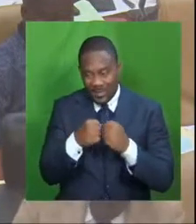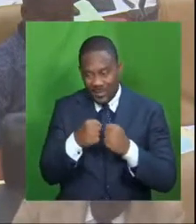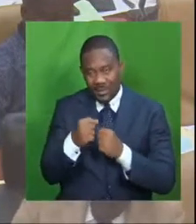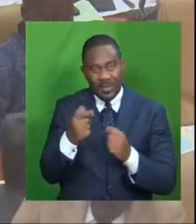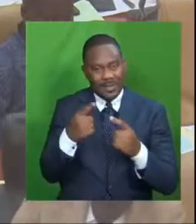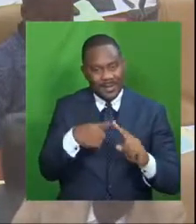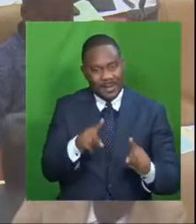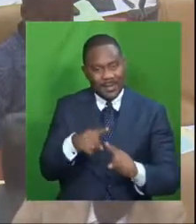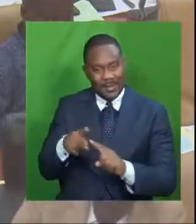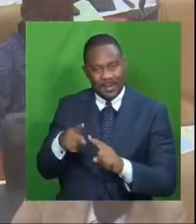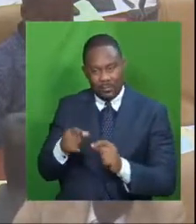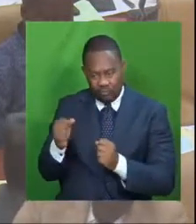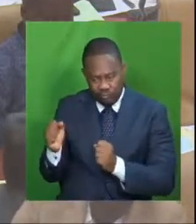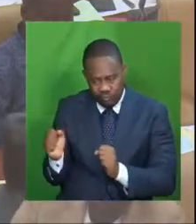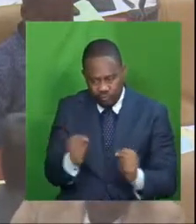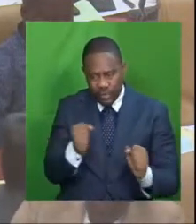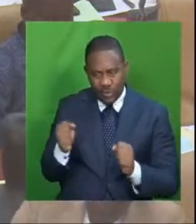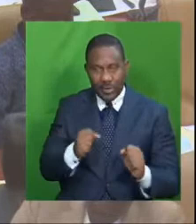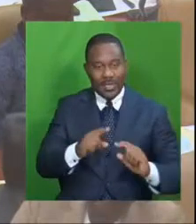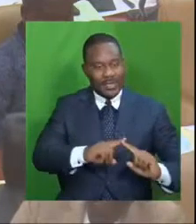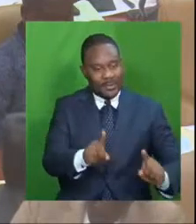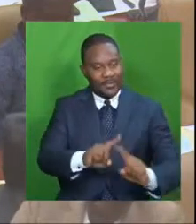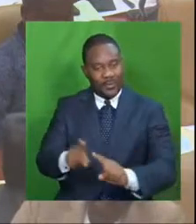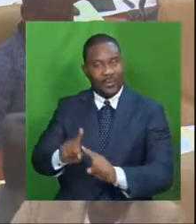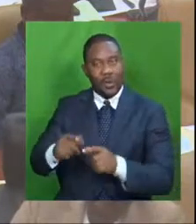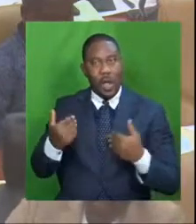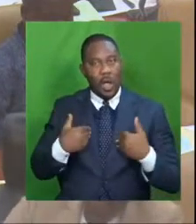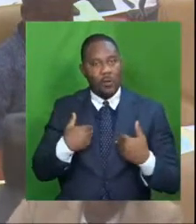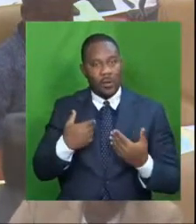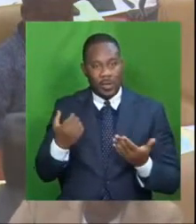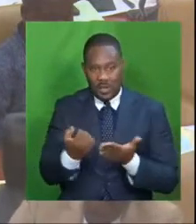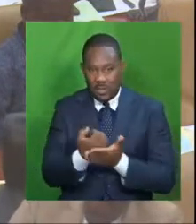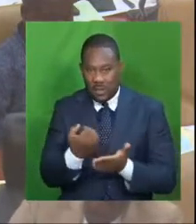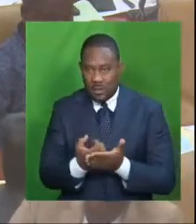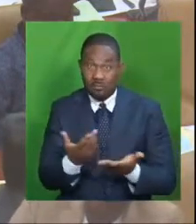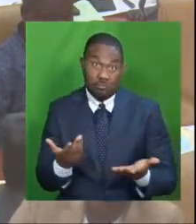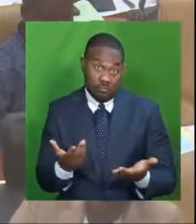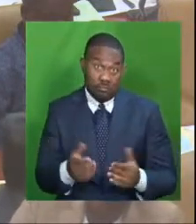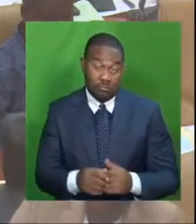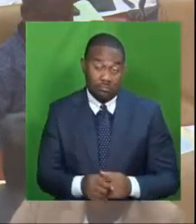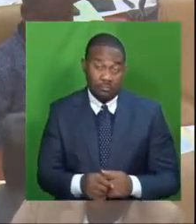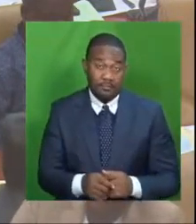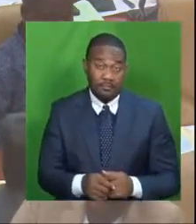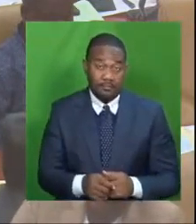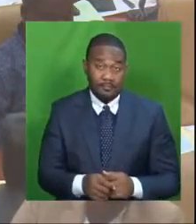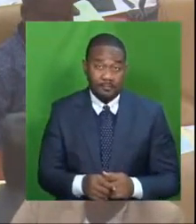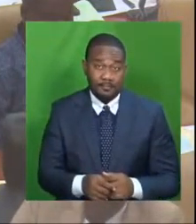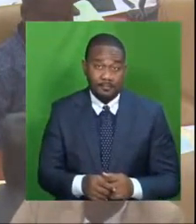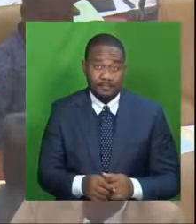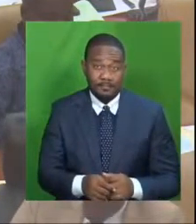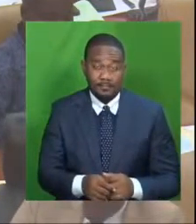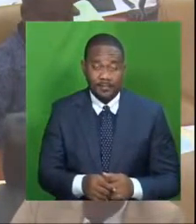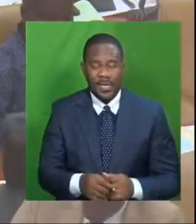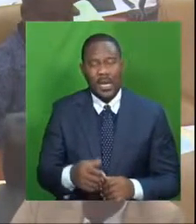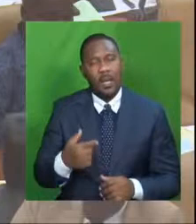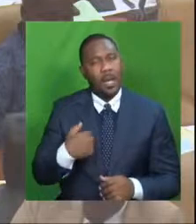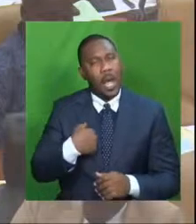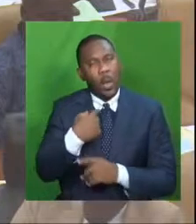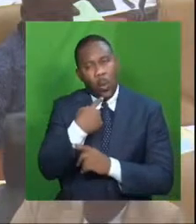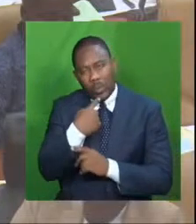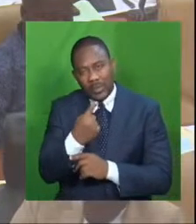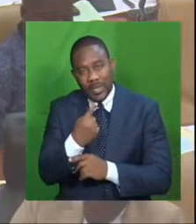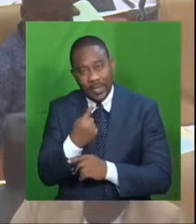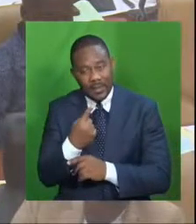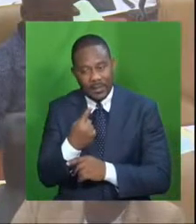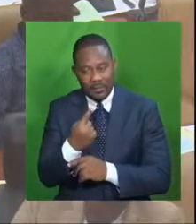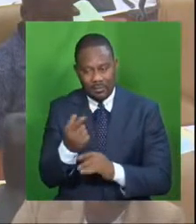differences, strategic differences that we have in this economy, and to address them properly. So, Speaker, let me say that this tax